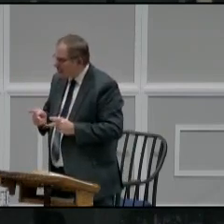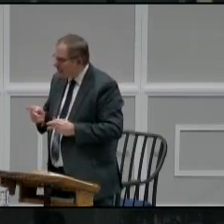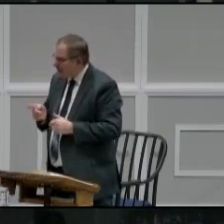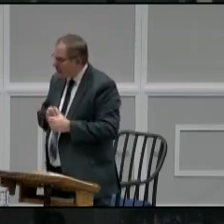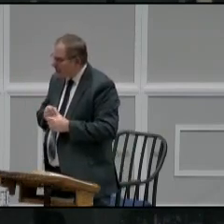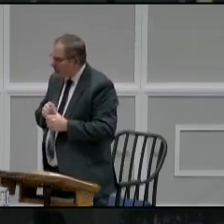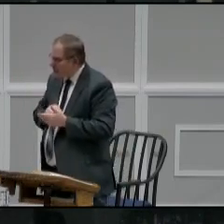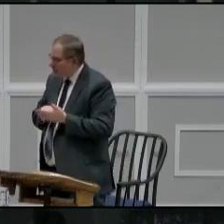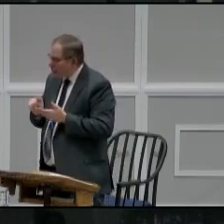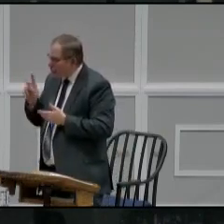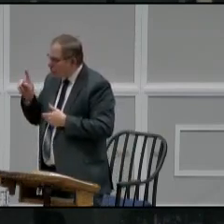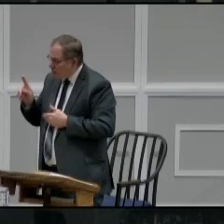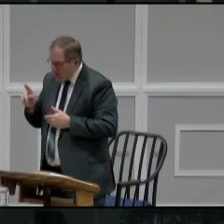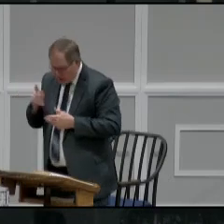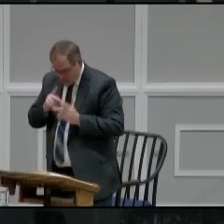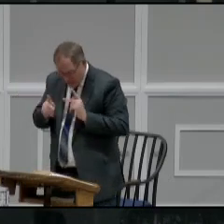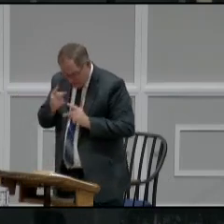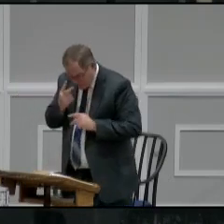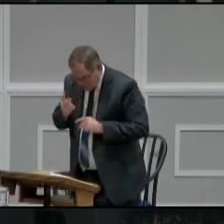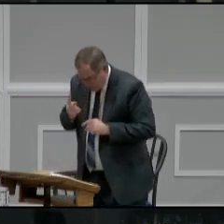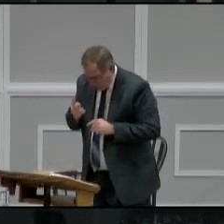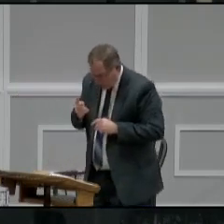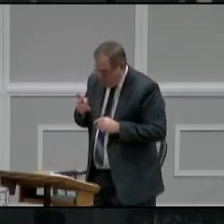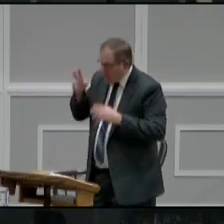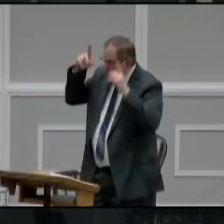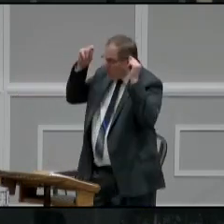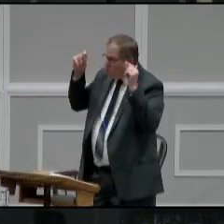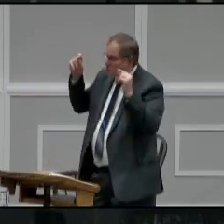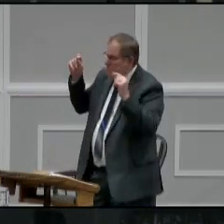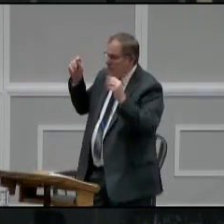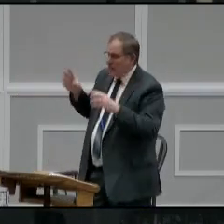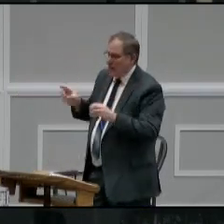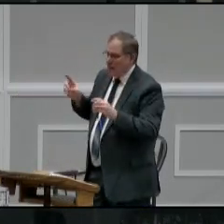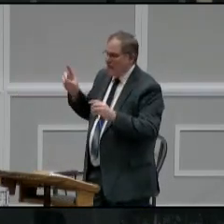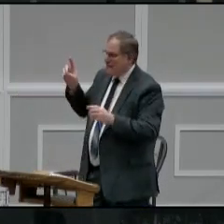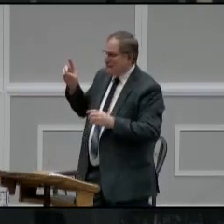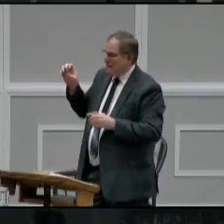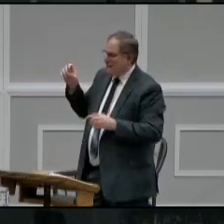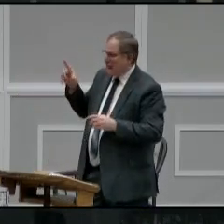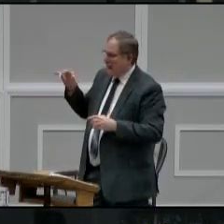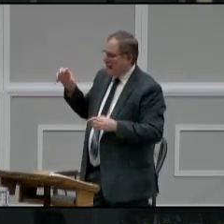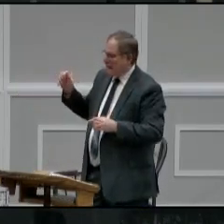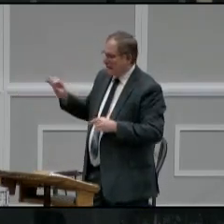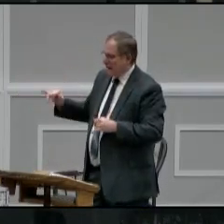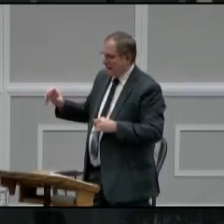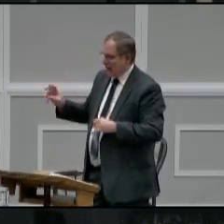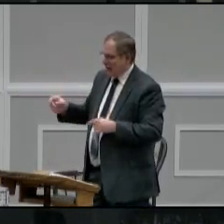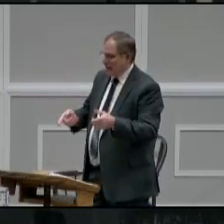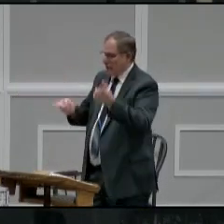one, the Bible says, when the people saw that Moses delayed to come down out of the mount.